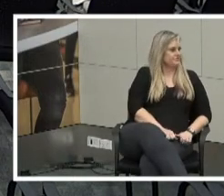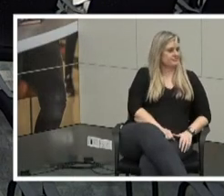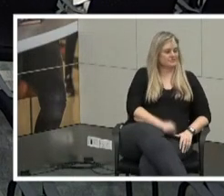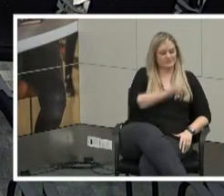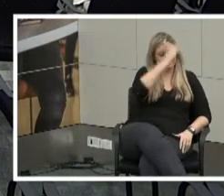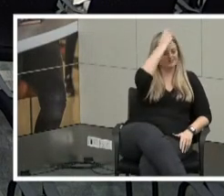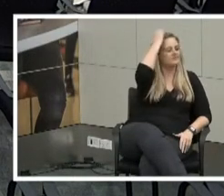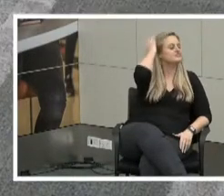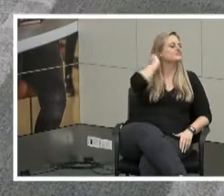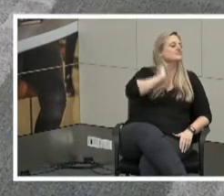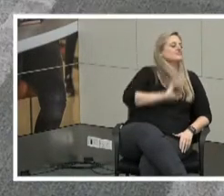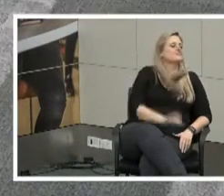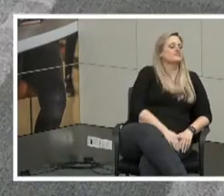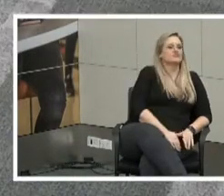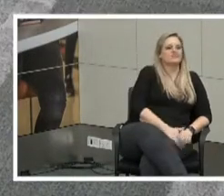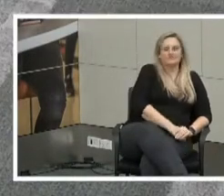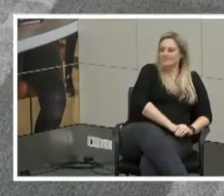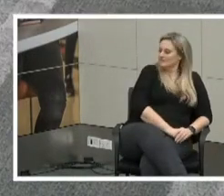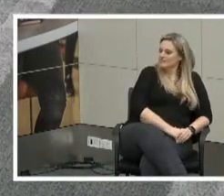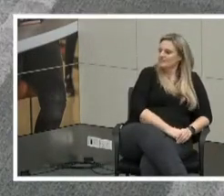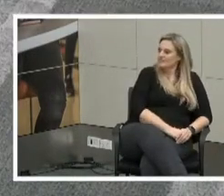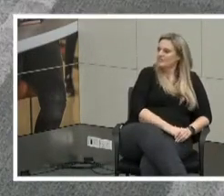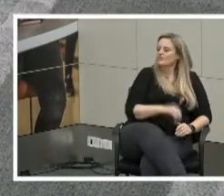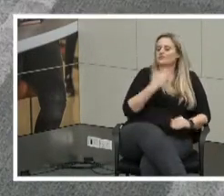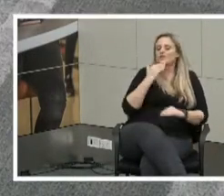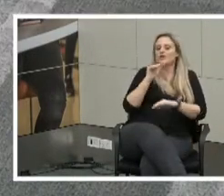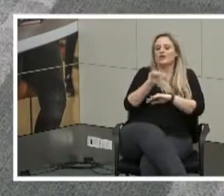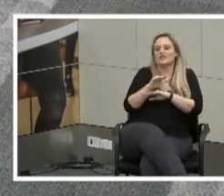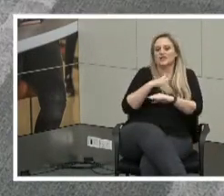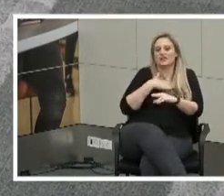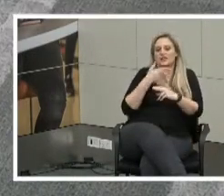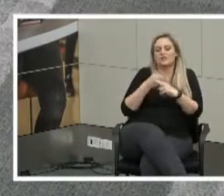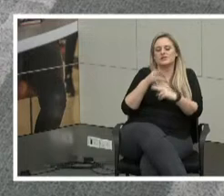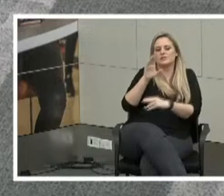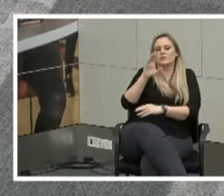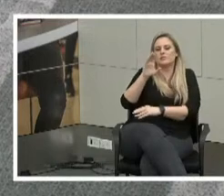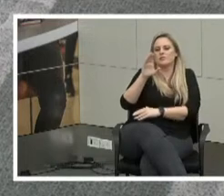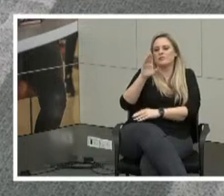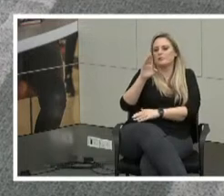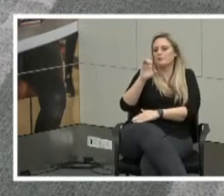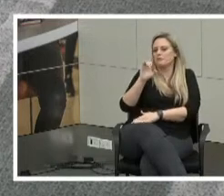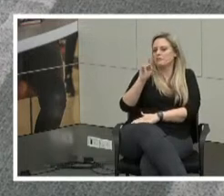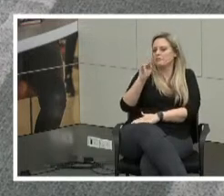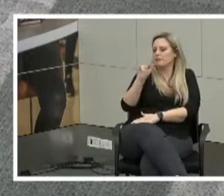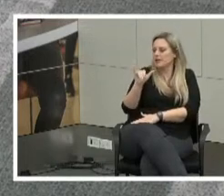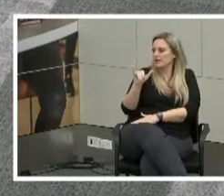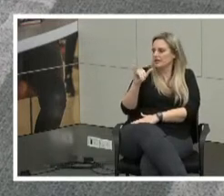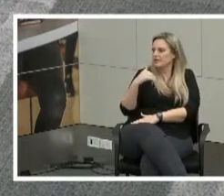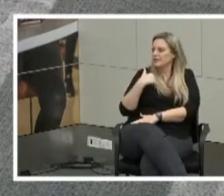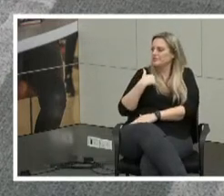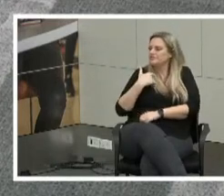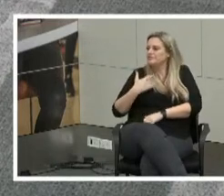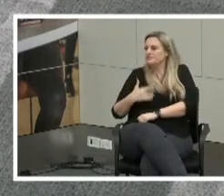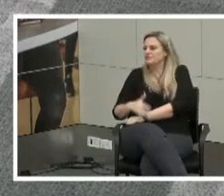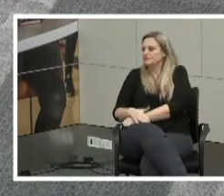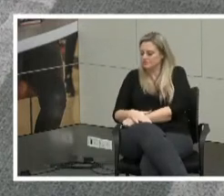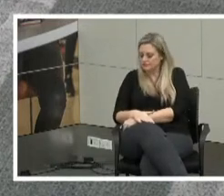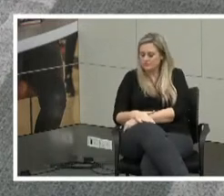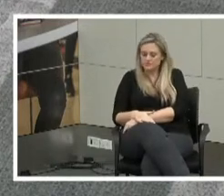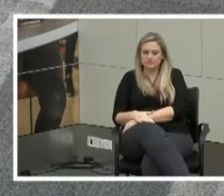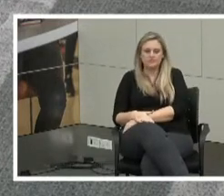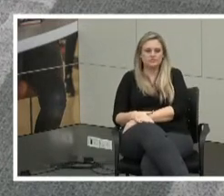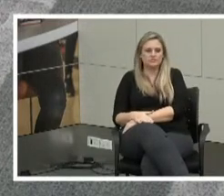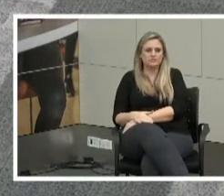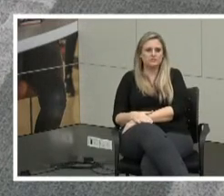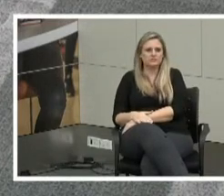yes ma'am hi good evening my name is Becky sebr and tonight I'm here as an owner um 100